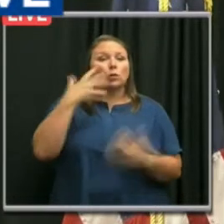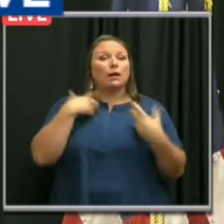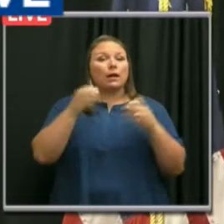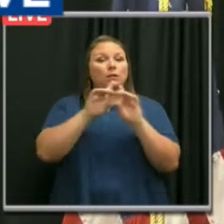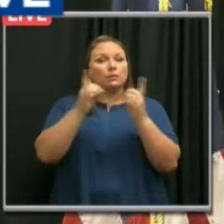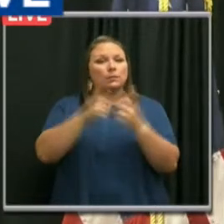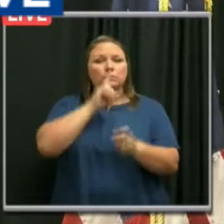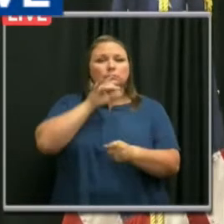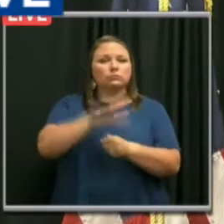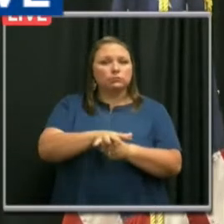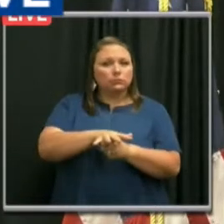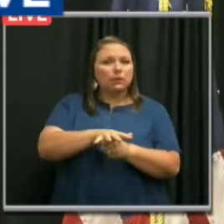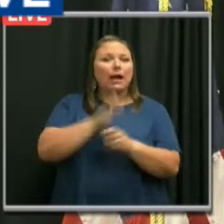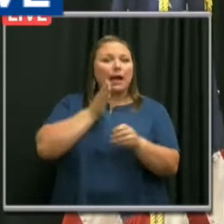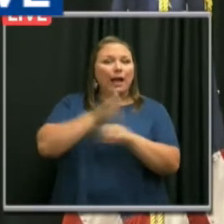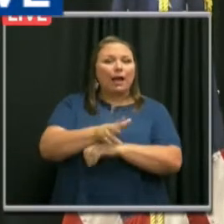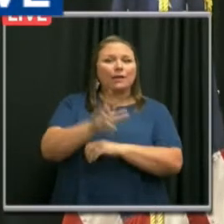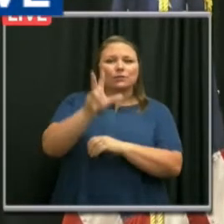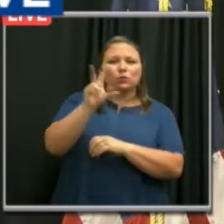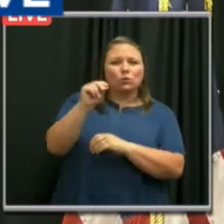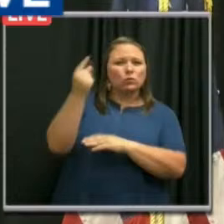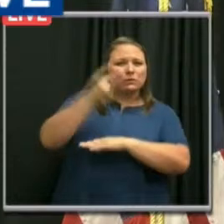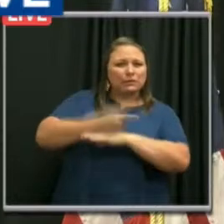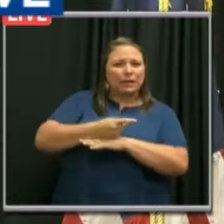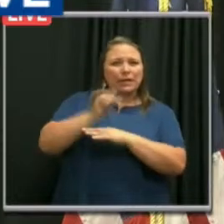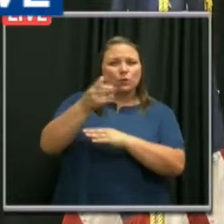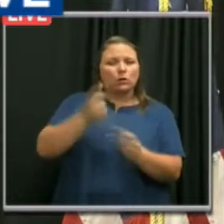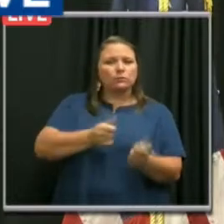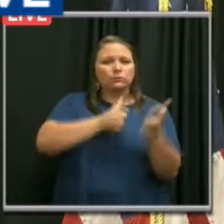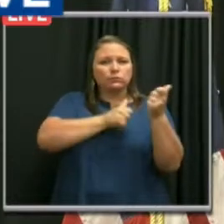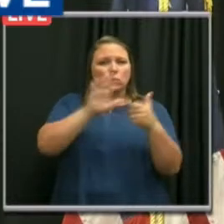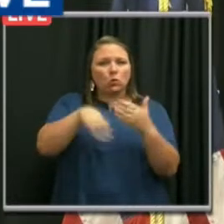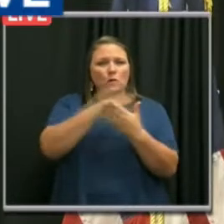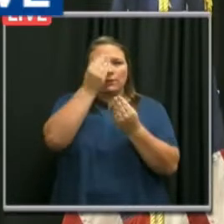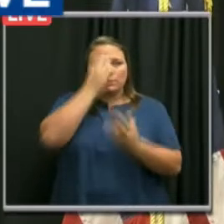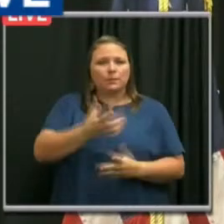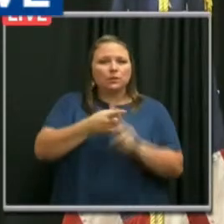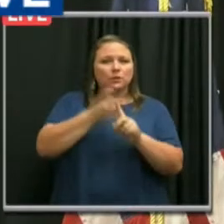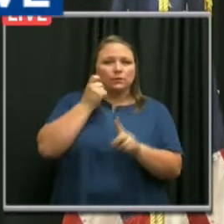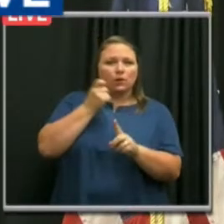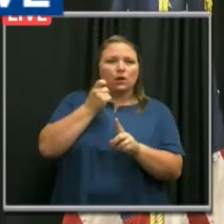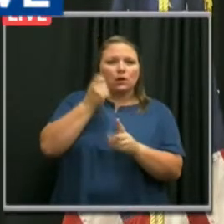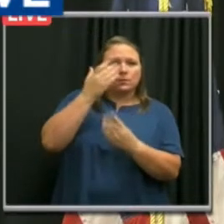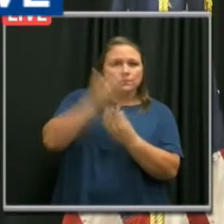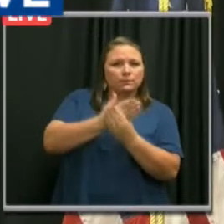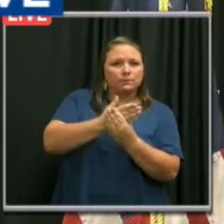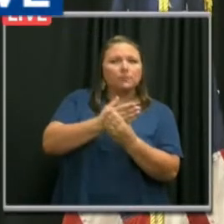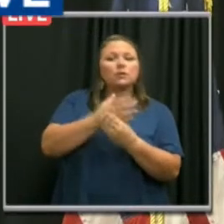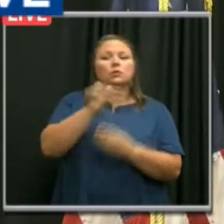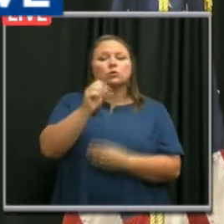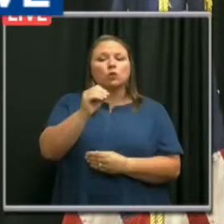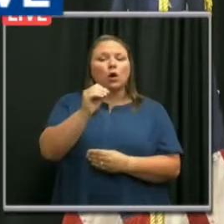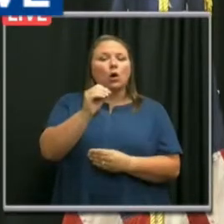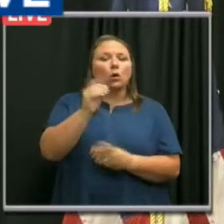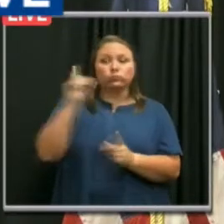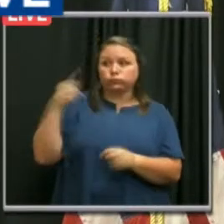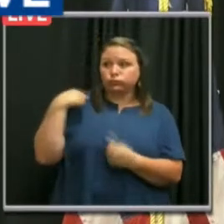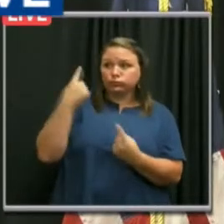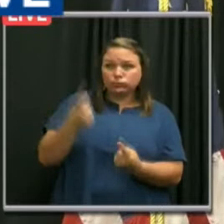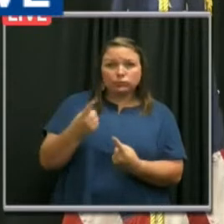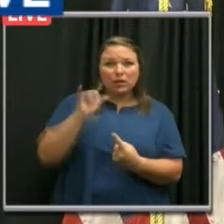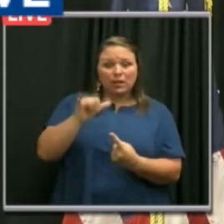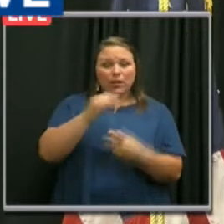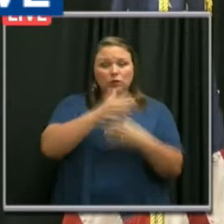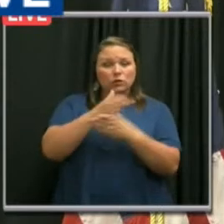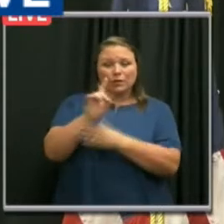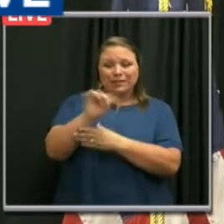made a commitment that after 30 days or so that those data will be deleted from the record. So I don't think that so far the